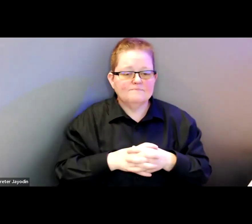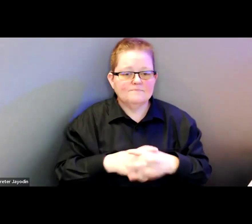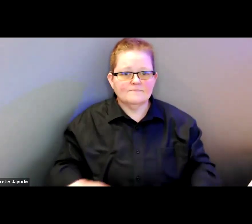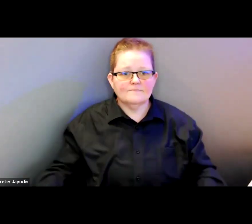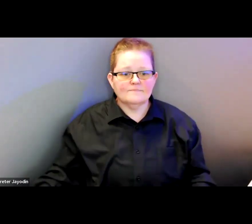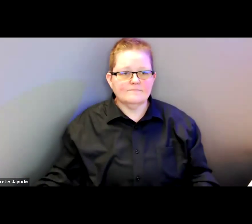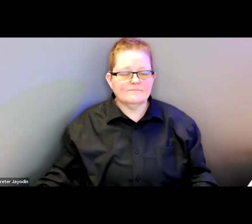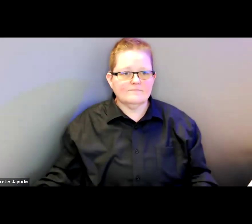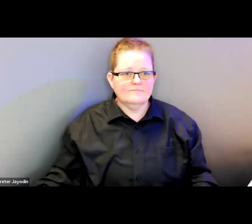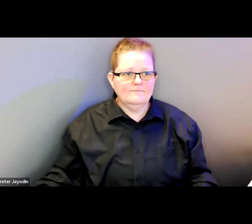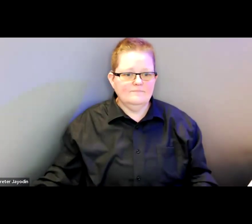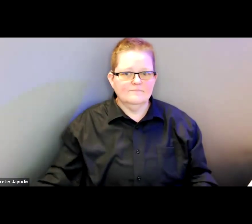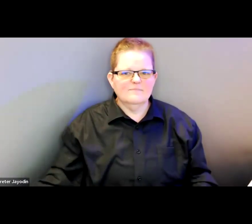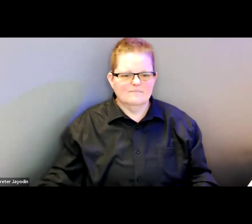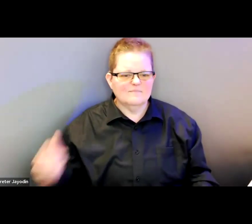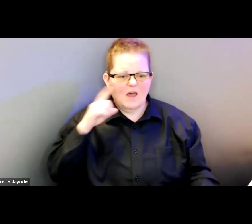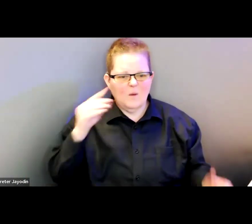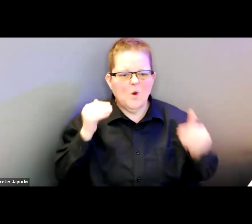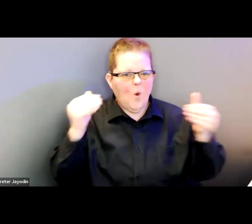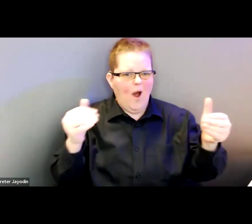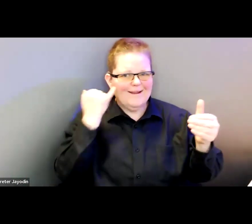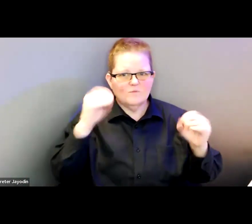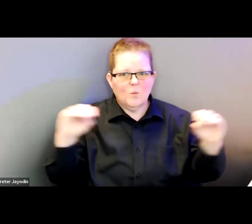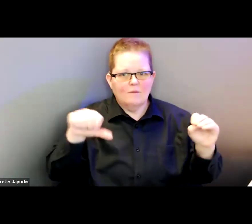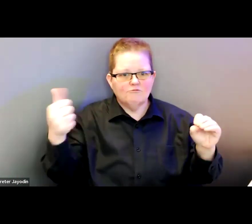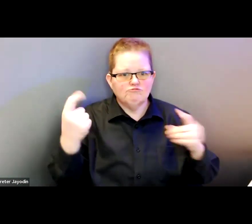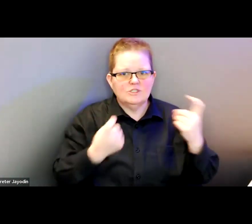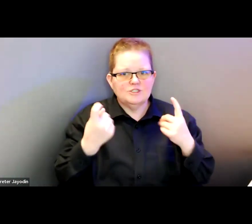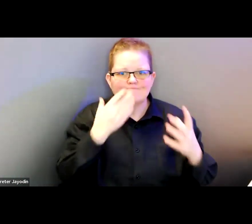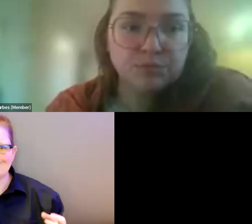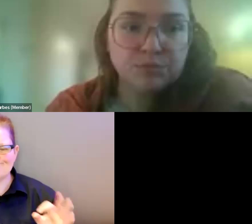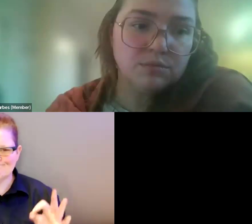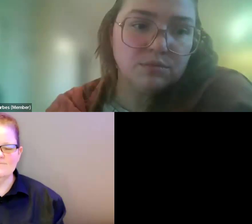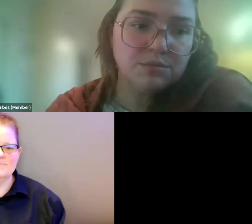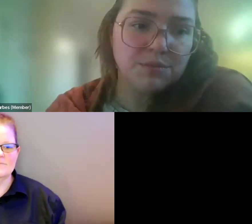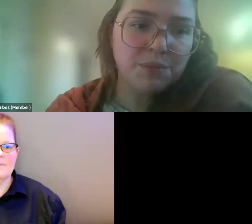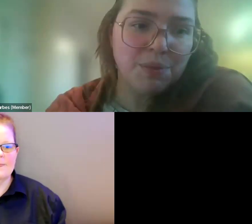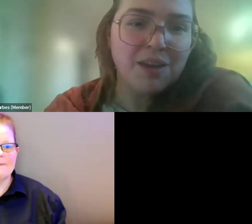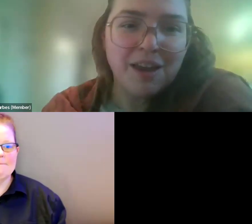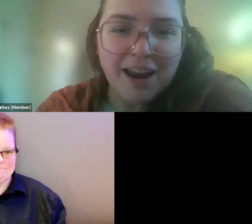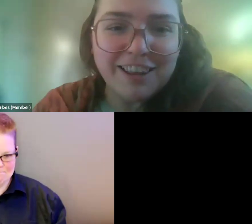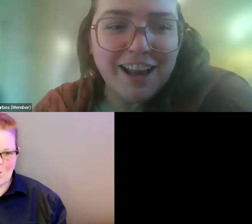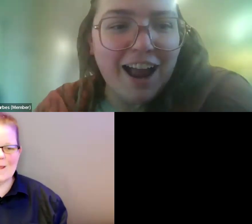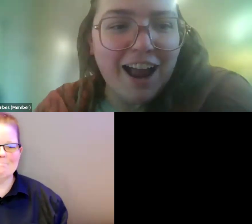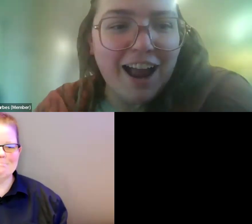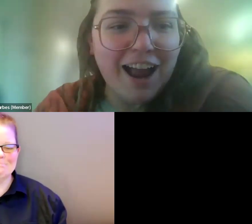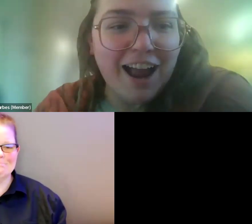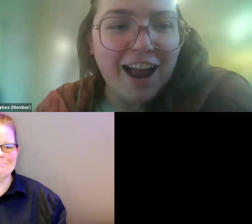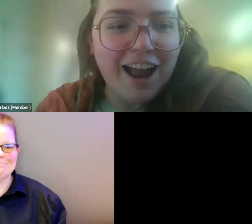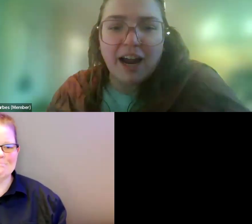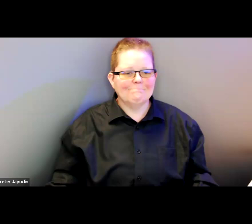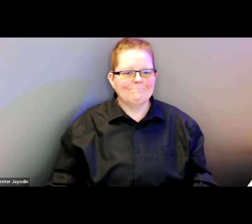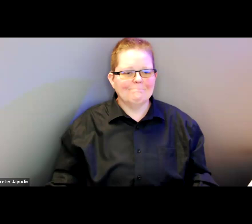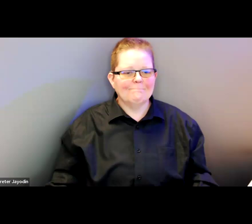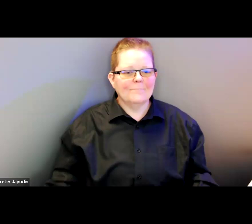Feel free to go on if no one else has any questions. Thank you. Okay, Corinna. Hi, thanks so